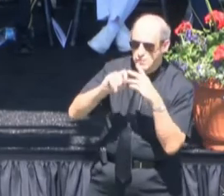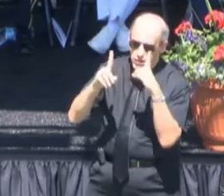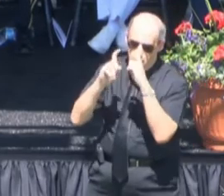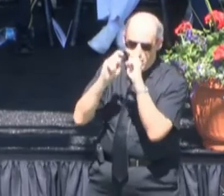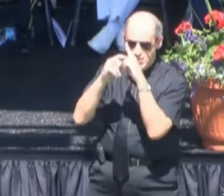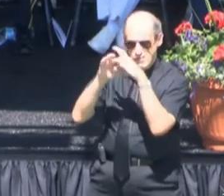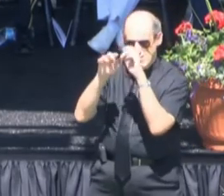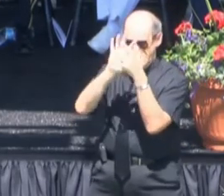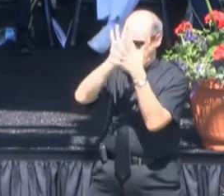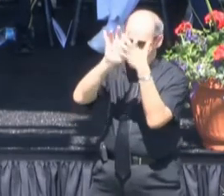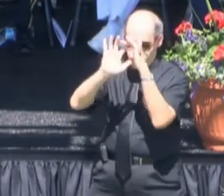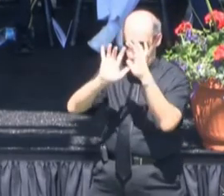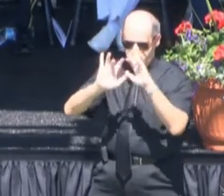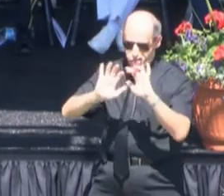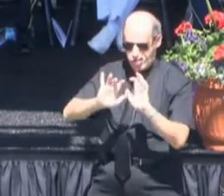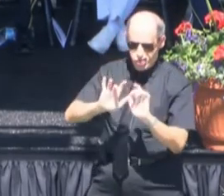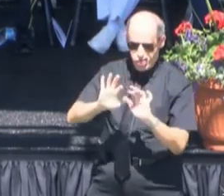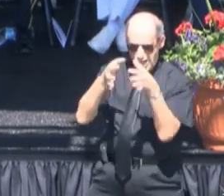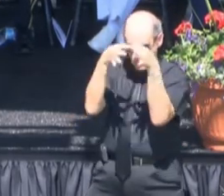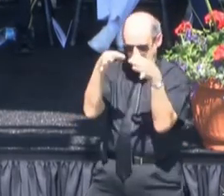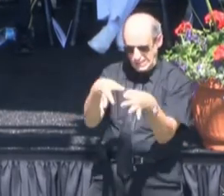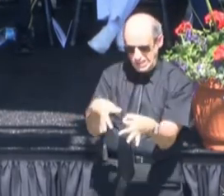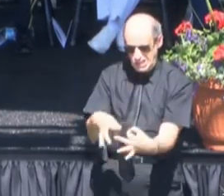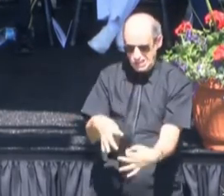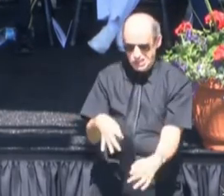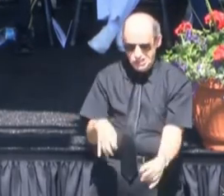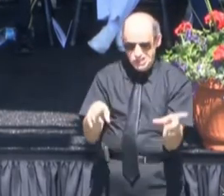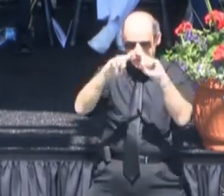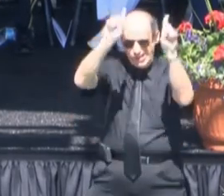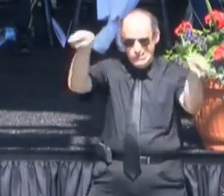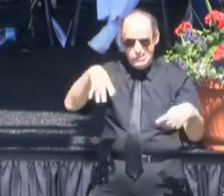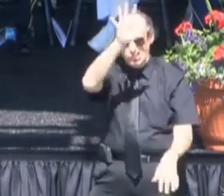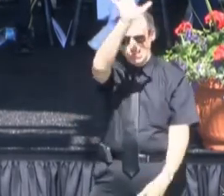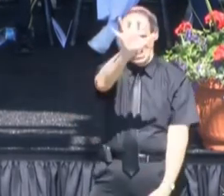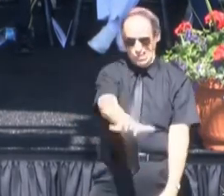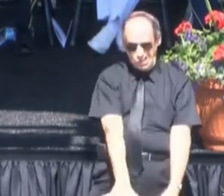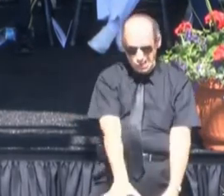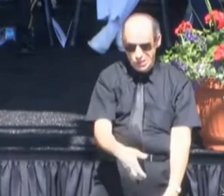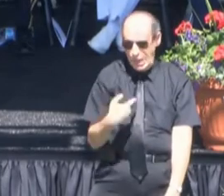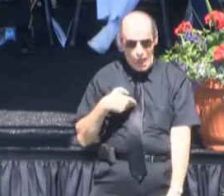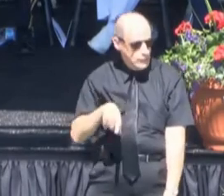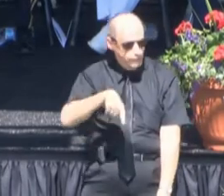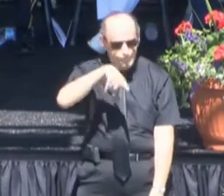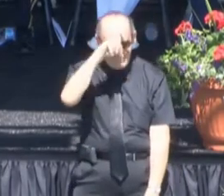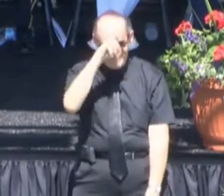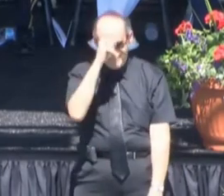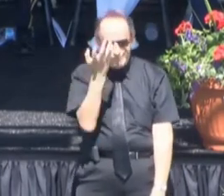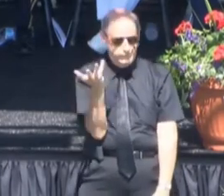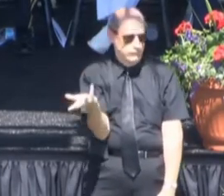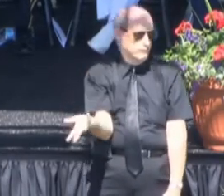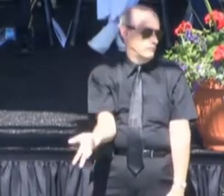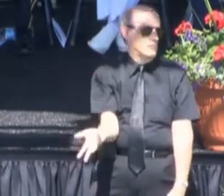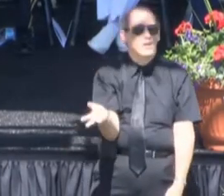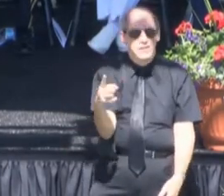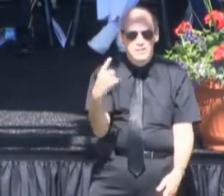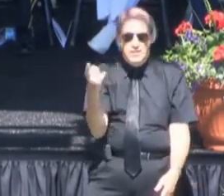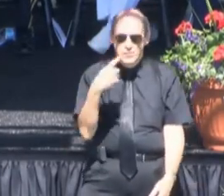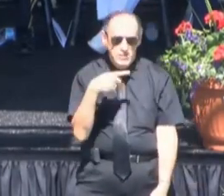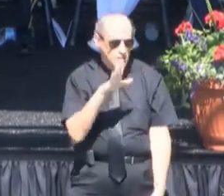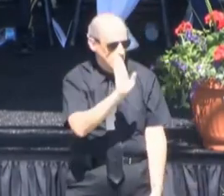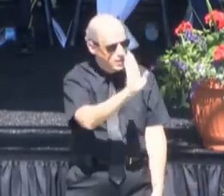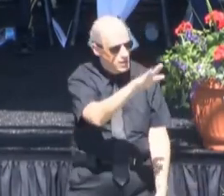heat transfer and fluid mechanic equations on the board, and when the group was still unable to understand, someone would